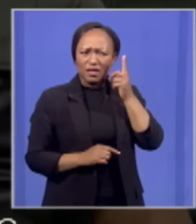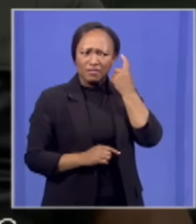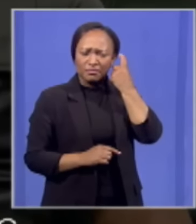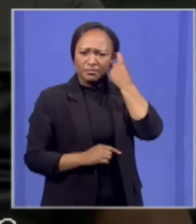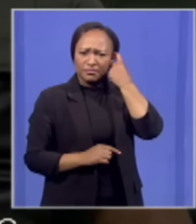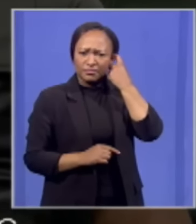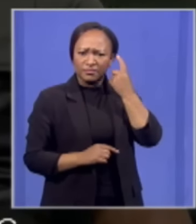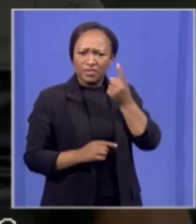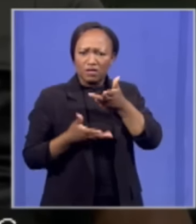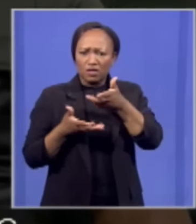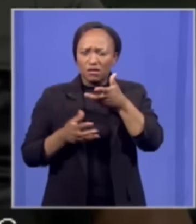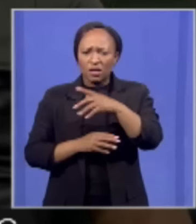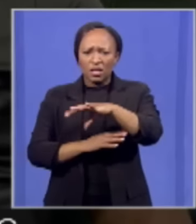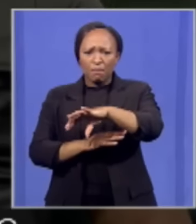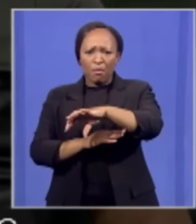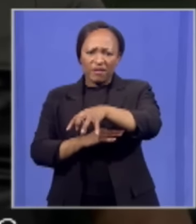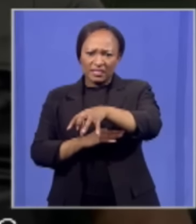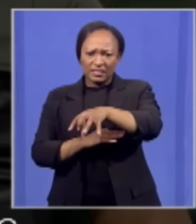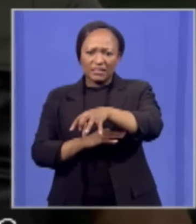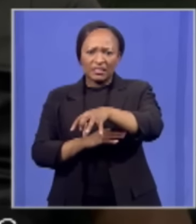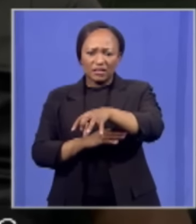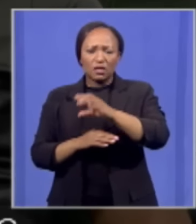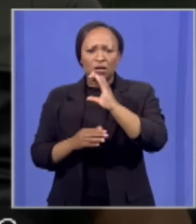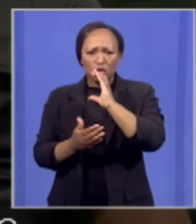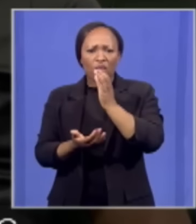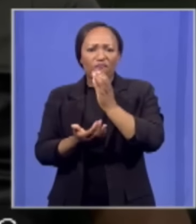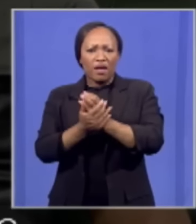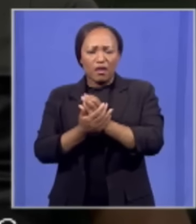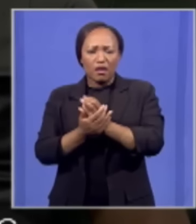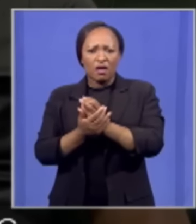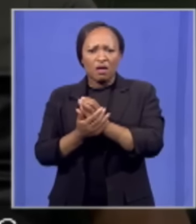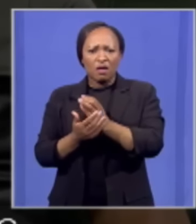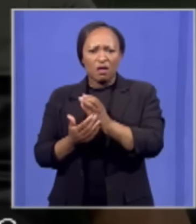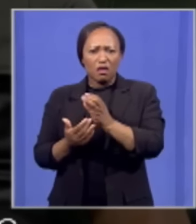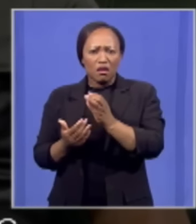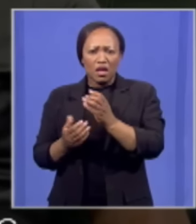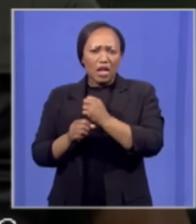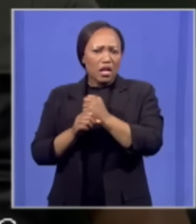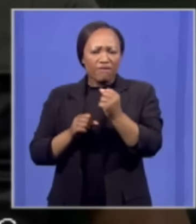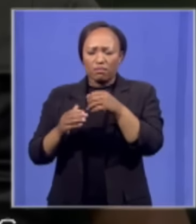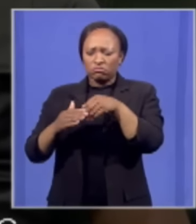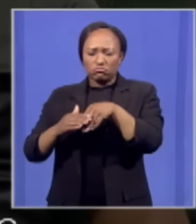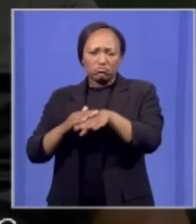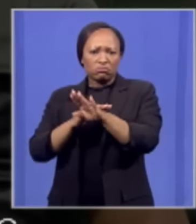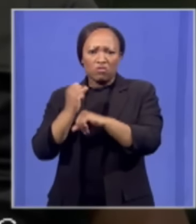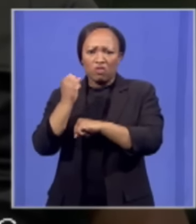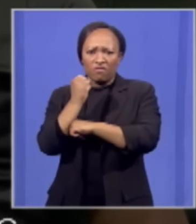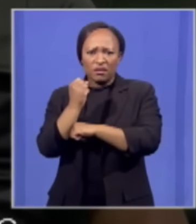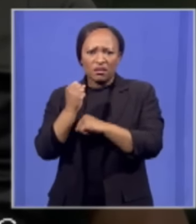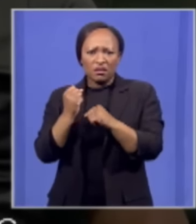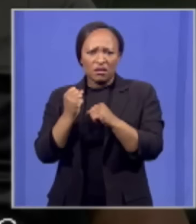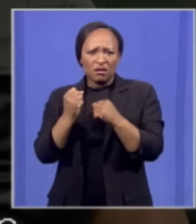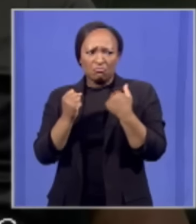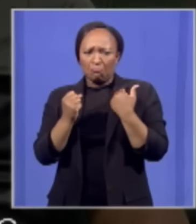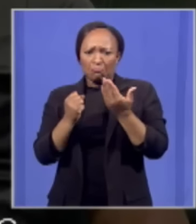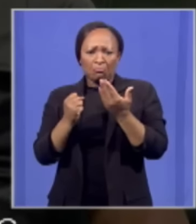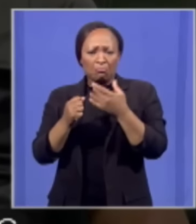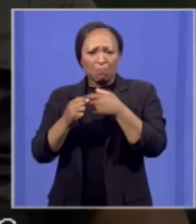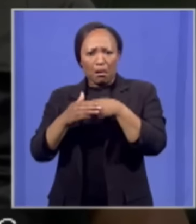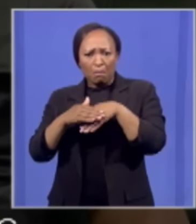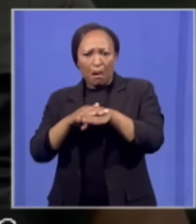le province e confirm mokwaledi wa province an ka tla officing ke so mo jaleng ya kana tle gararo ga fo an ka tla